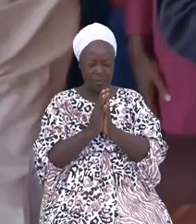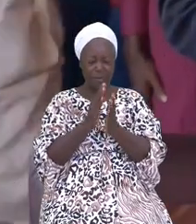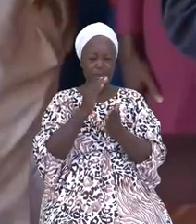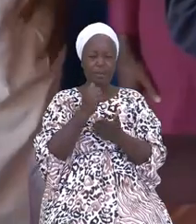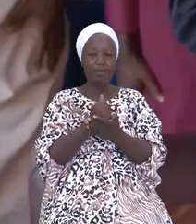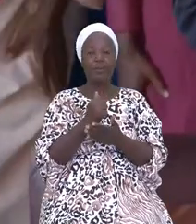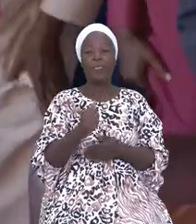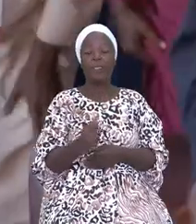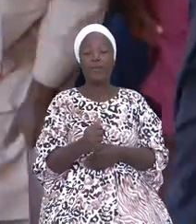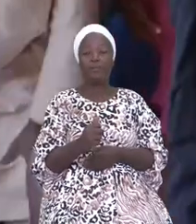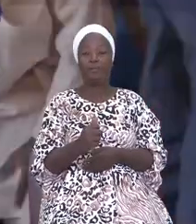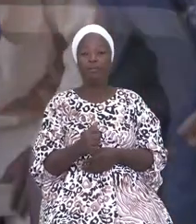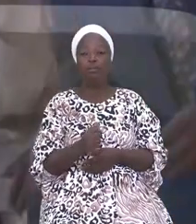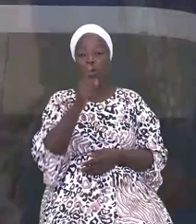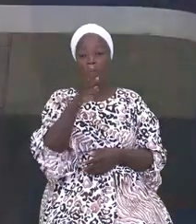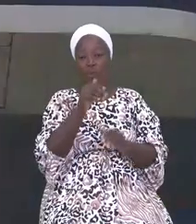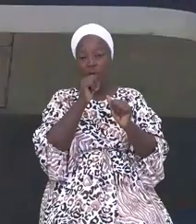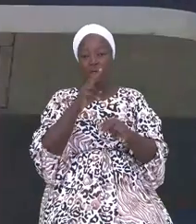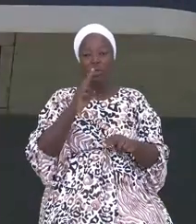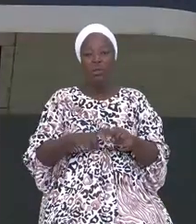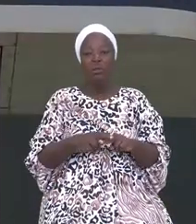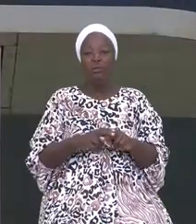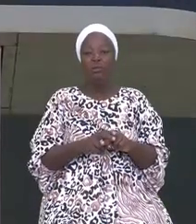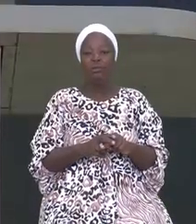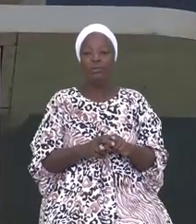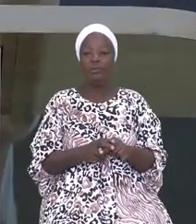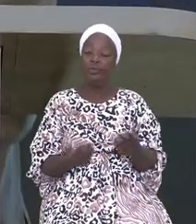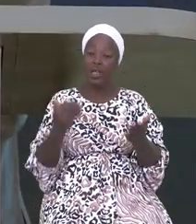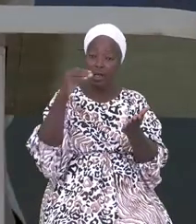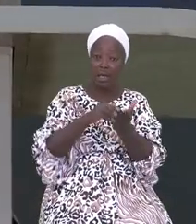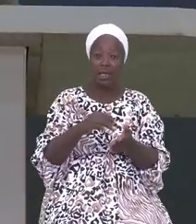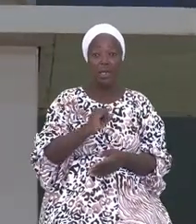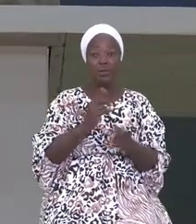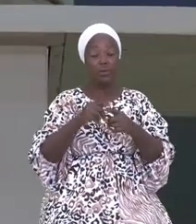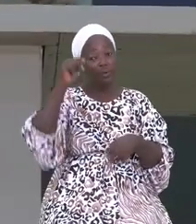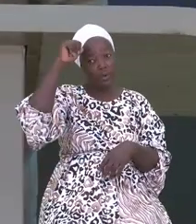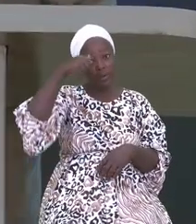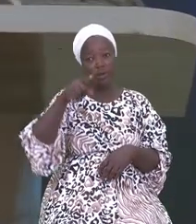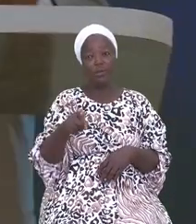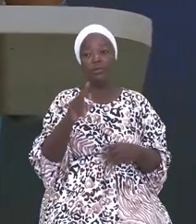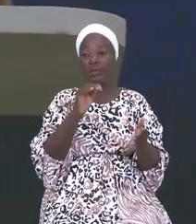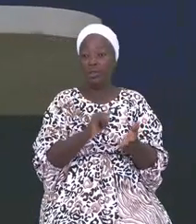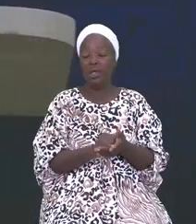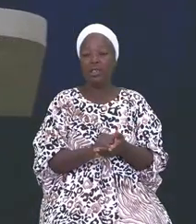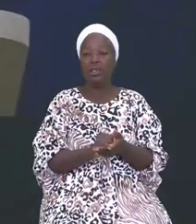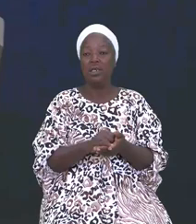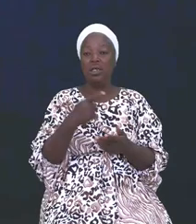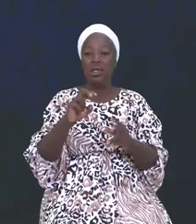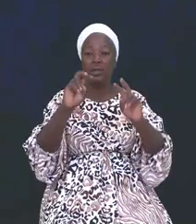God bless you. You can sit down. Again, I want to remind you that the